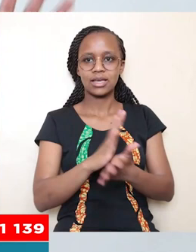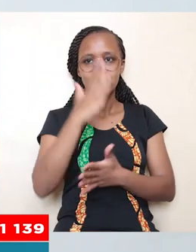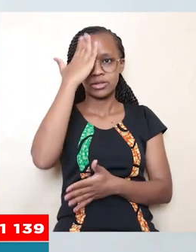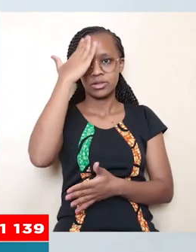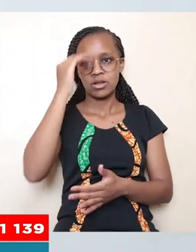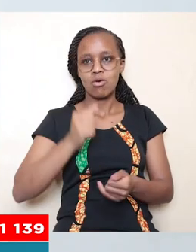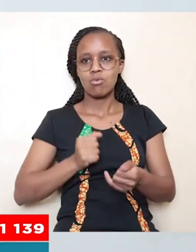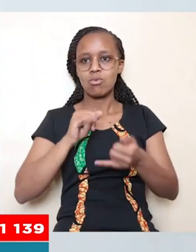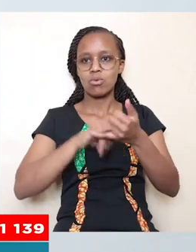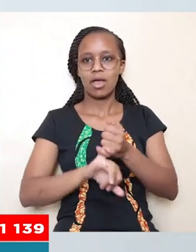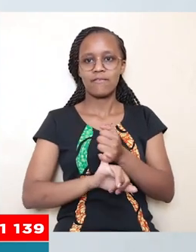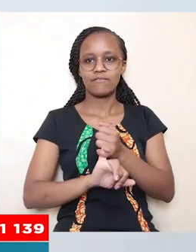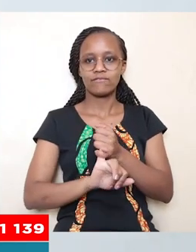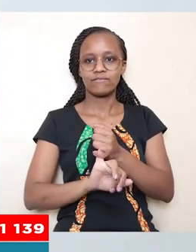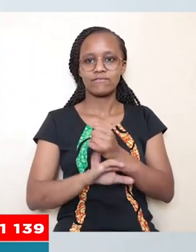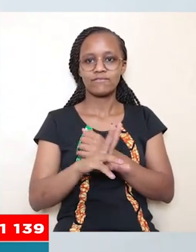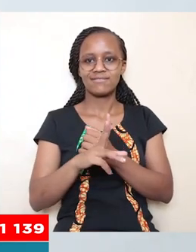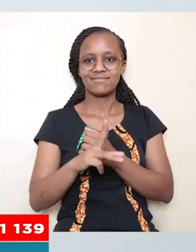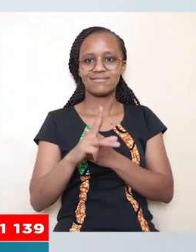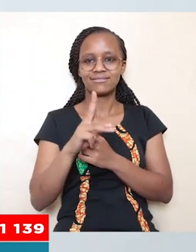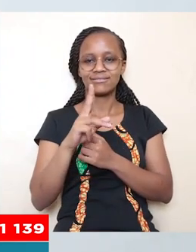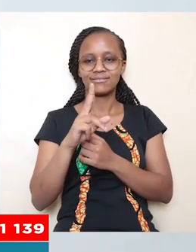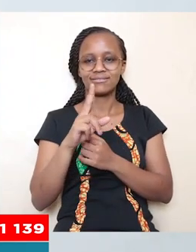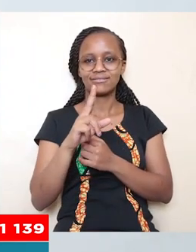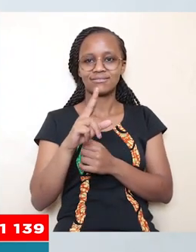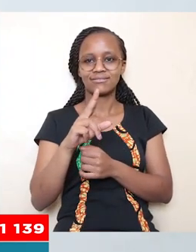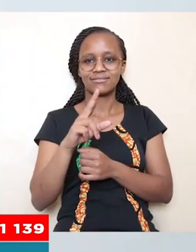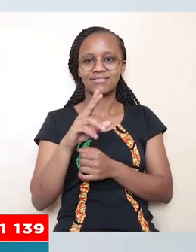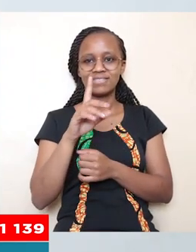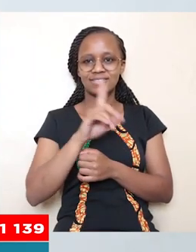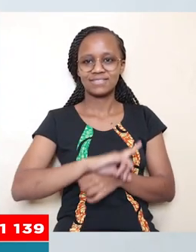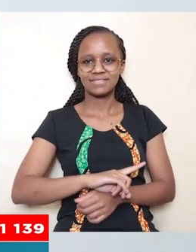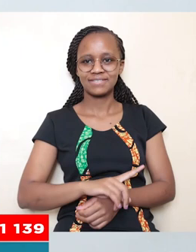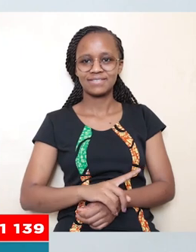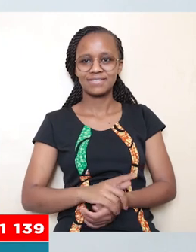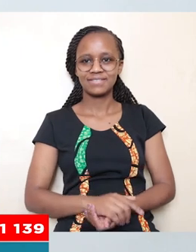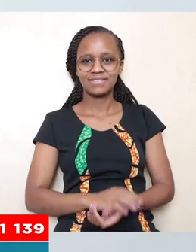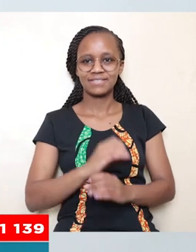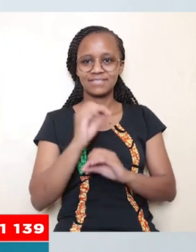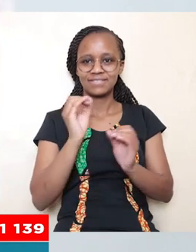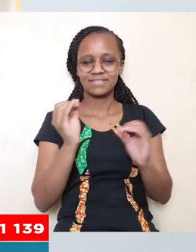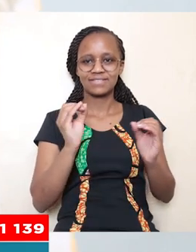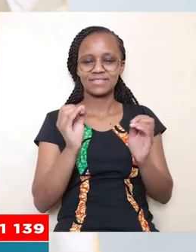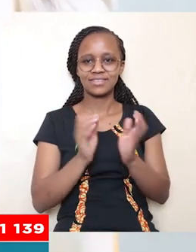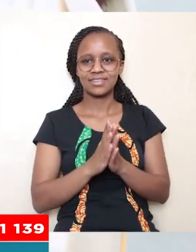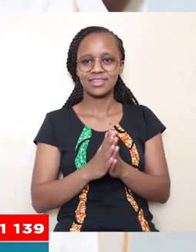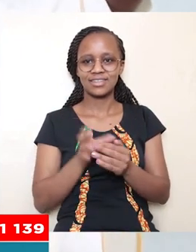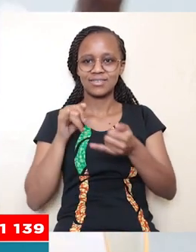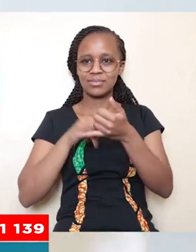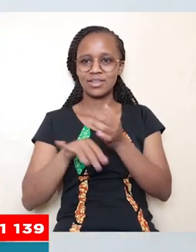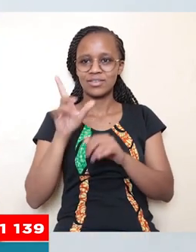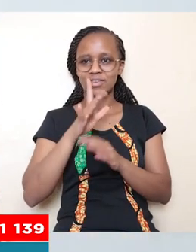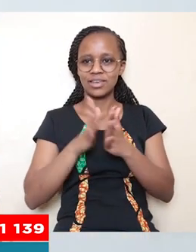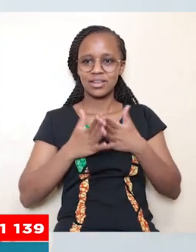realized that their wives are not circumcised. na alimuoa